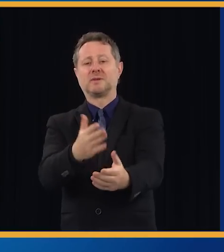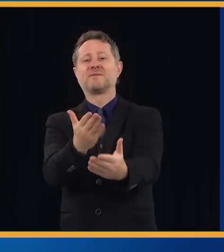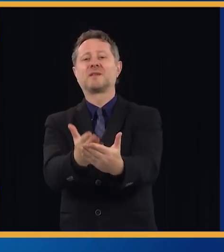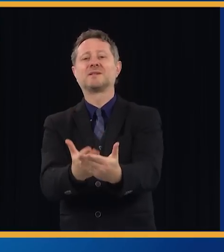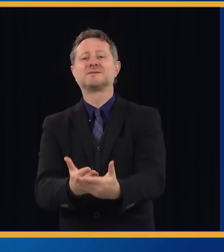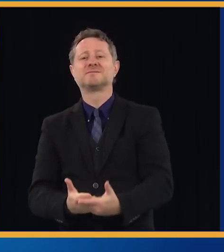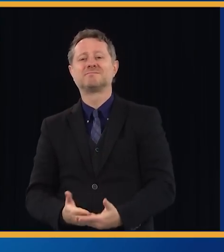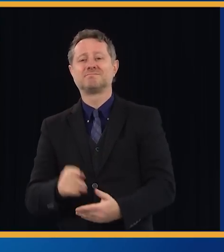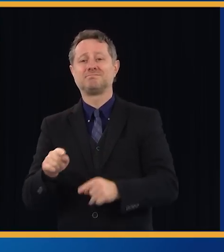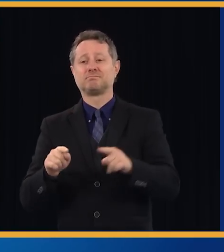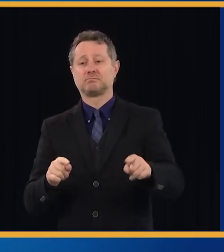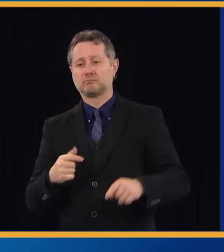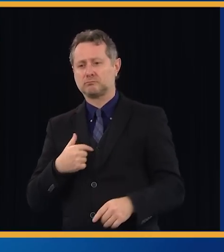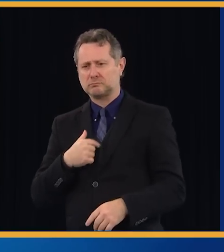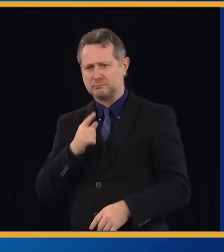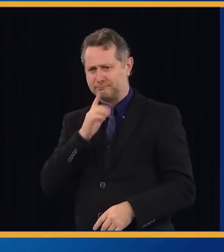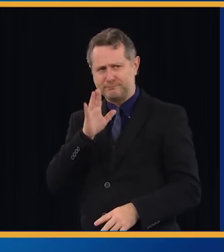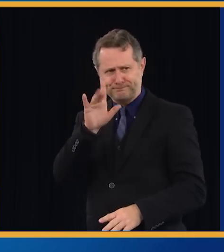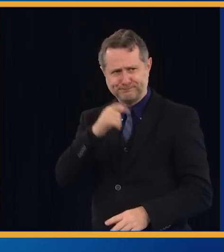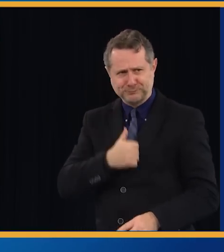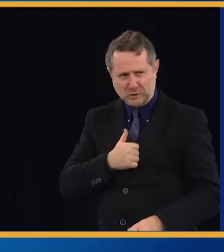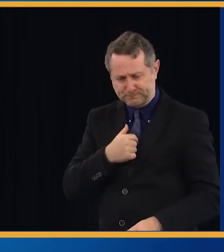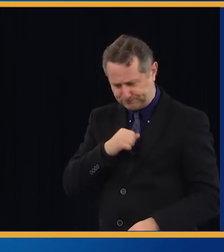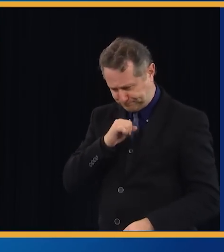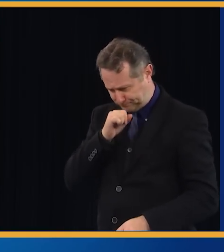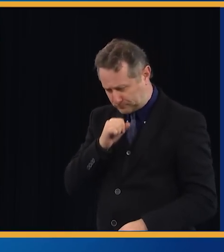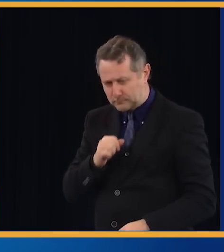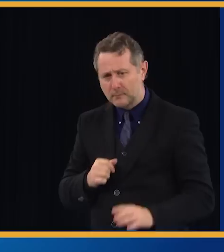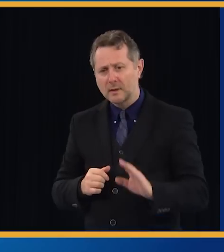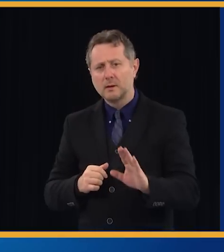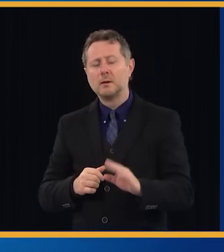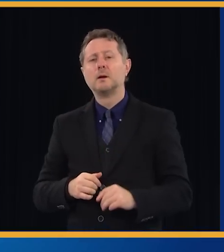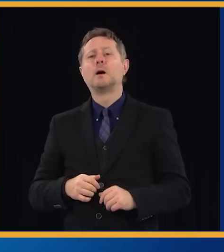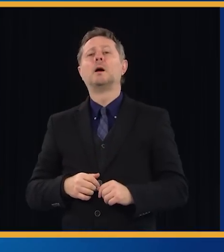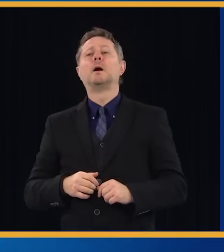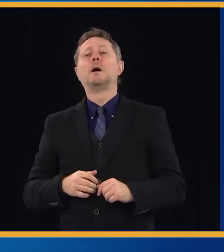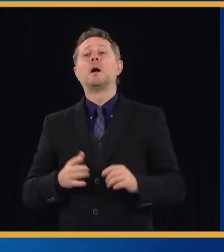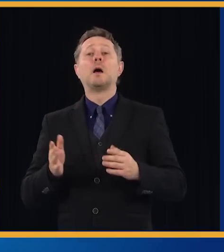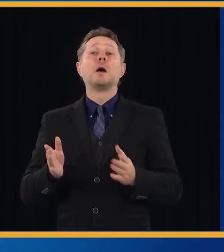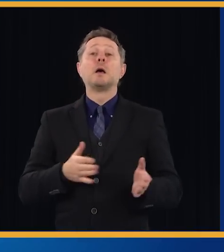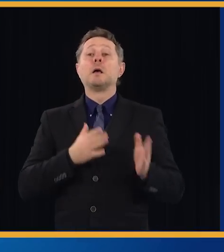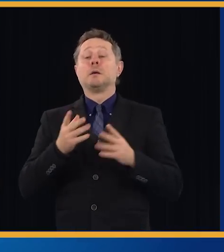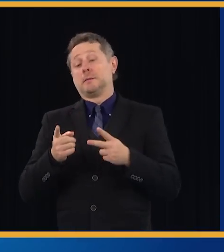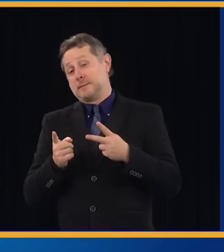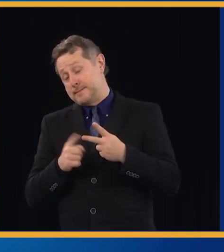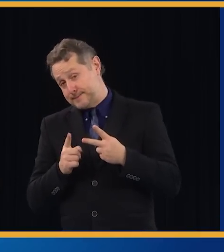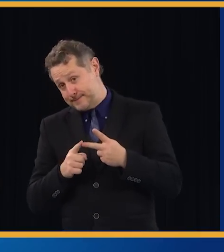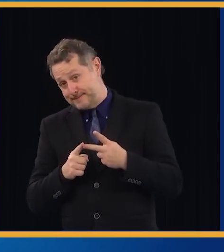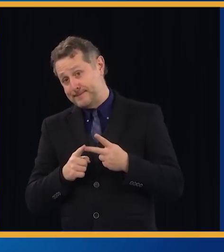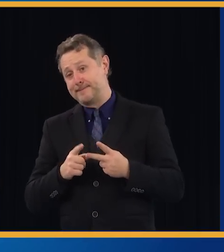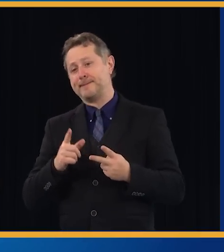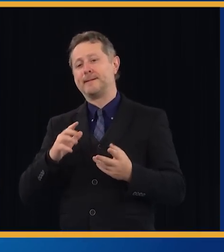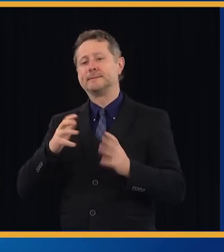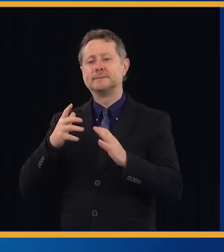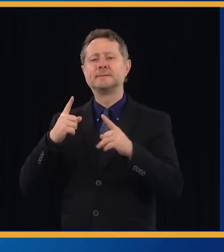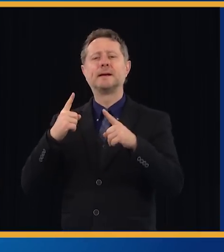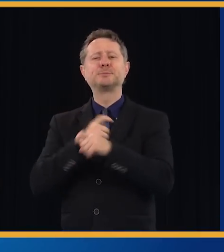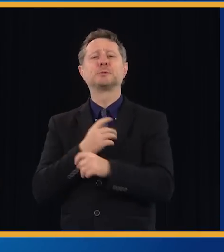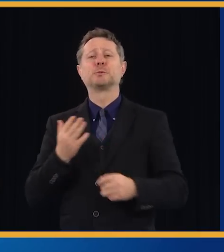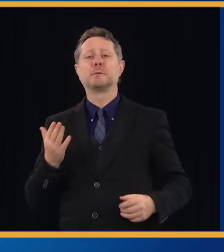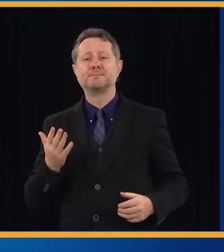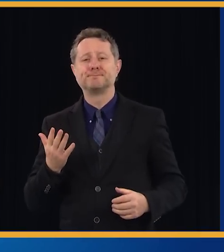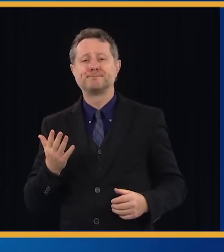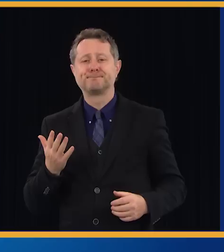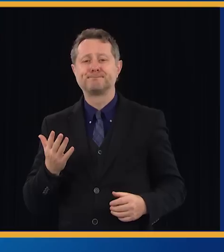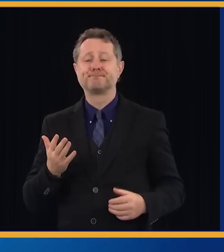Sorry. But there's a second complicating factor, because there always is. What you do in a